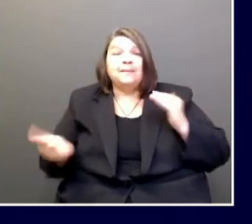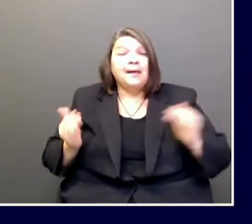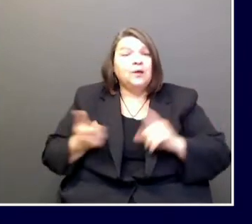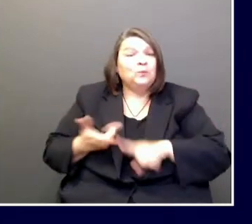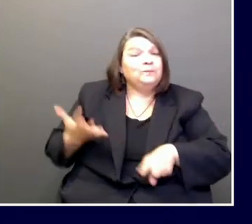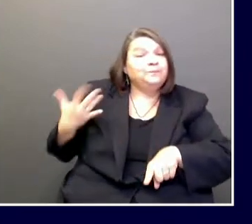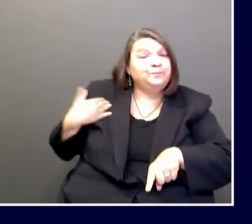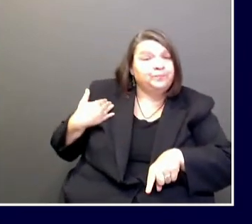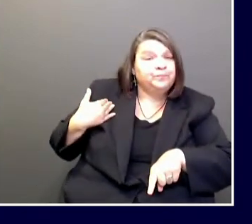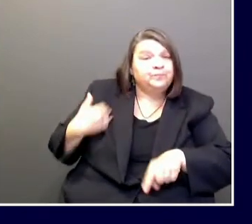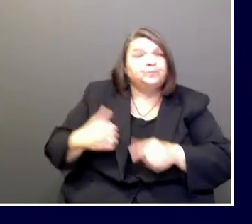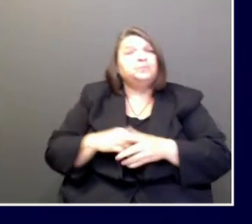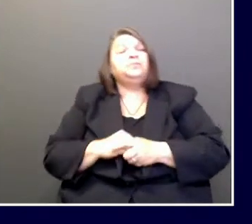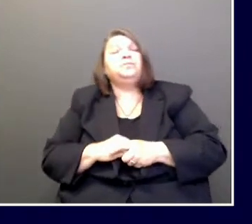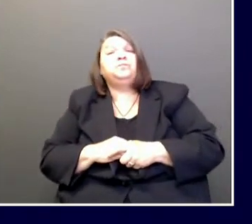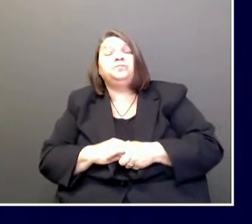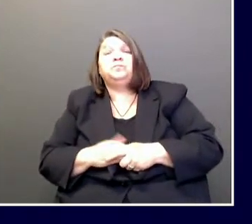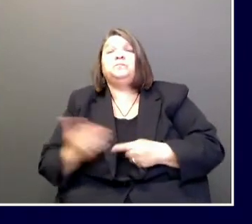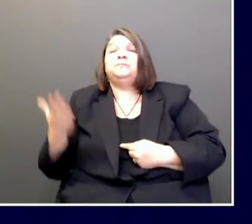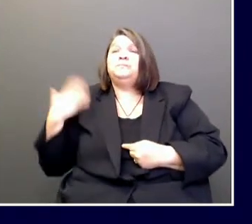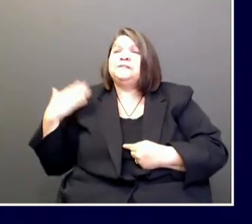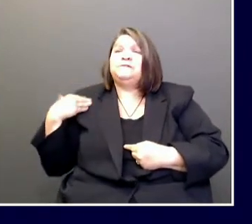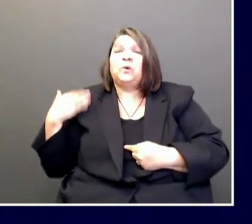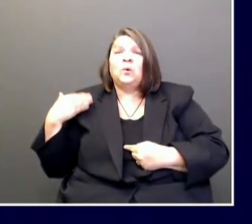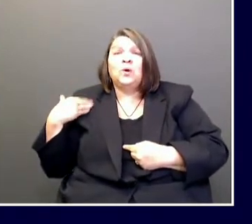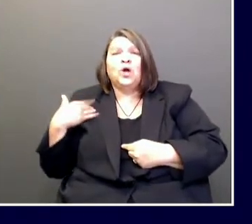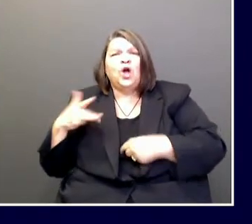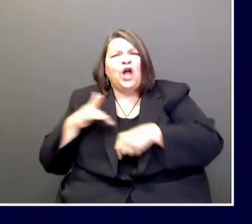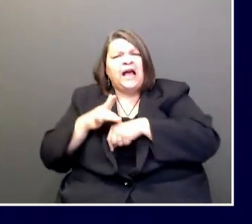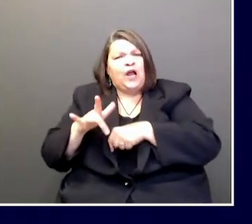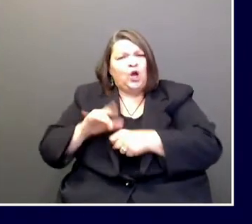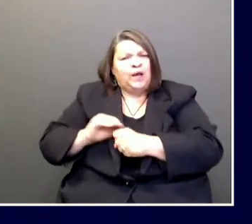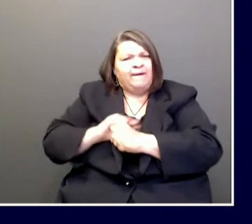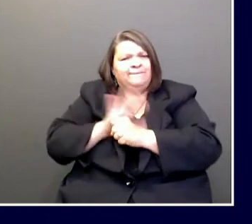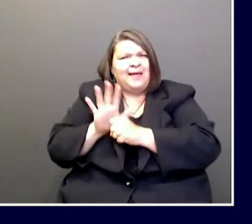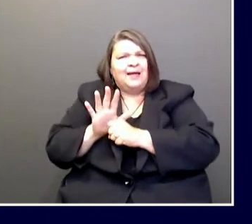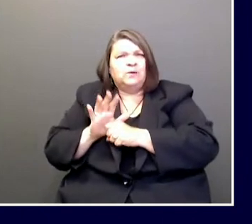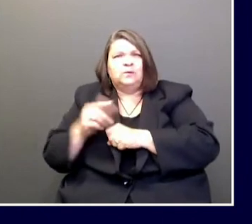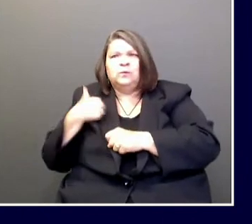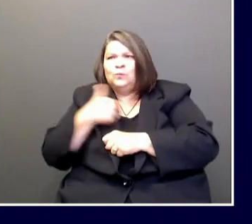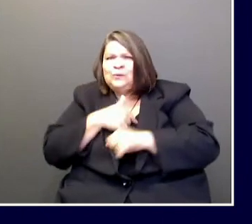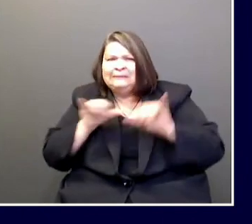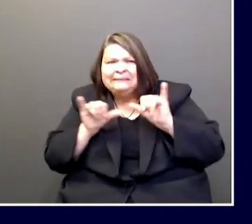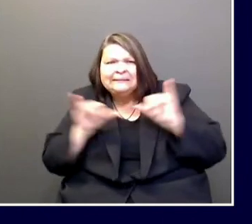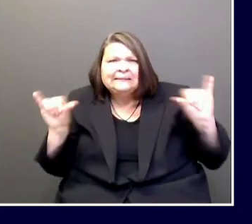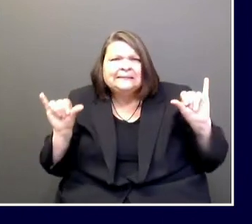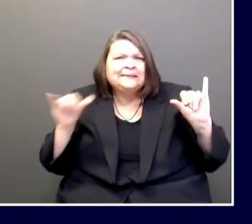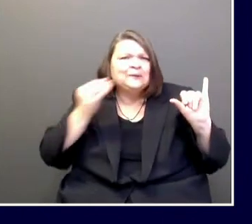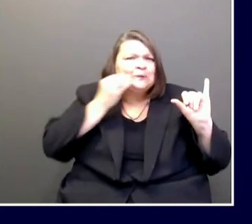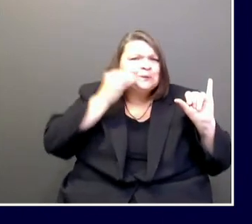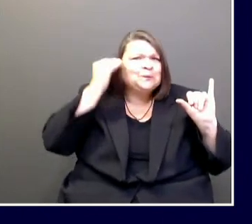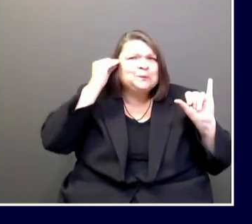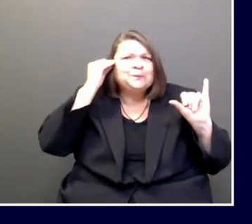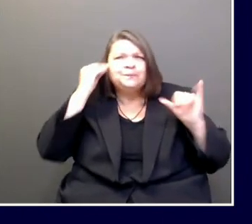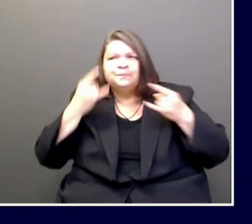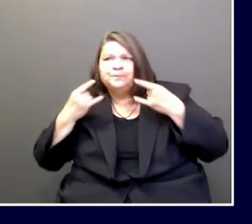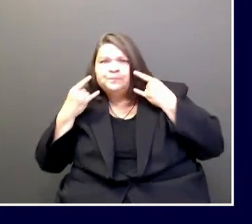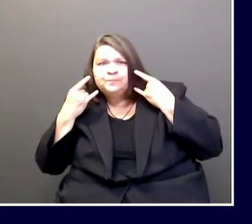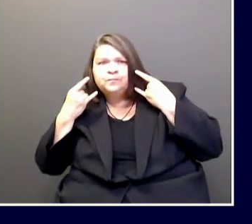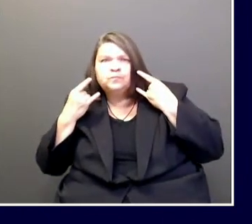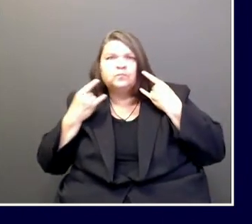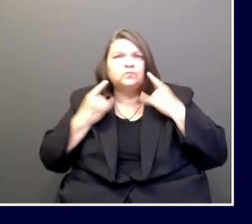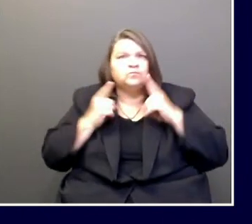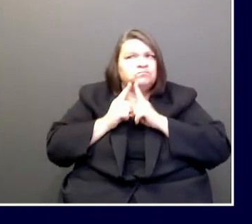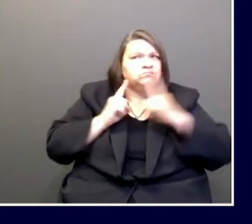ensure social distancing, to have people wear masks in different settings, and that is the vaccination. It's a different rule than it was a year